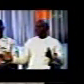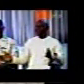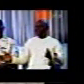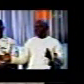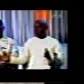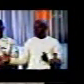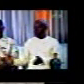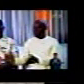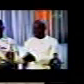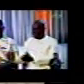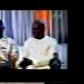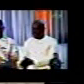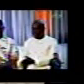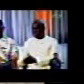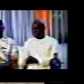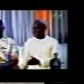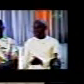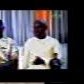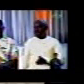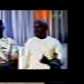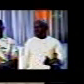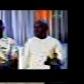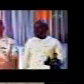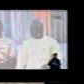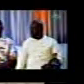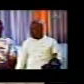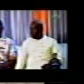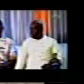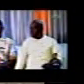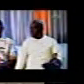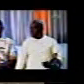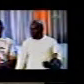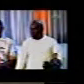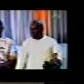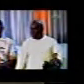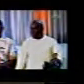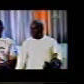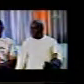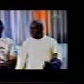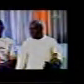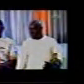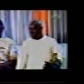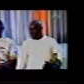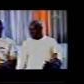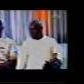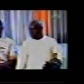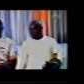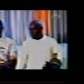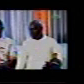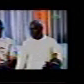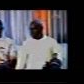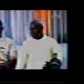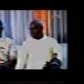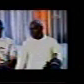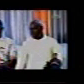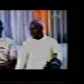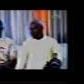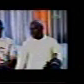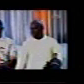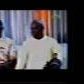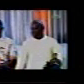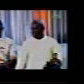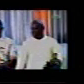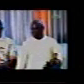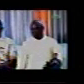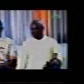his father, I am Esau, thy firstborn. And Jacob said unto his